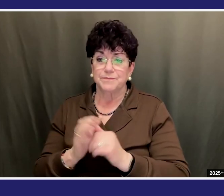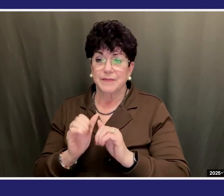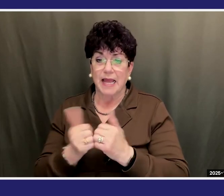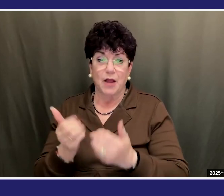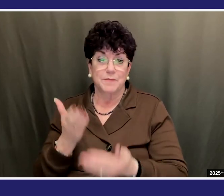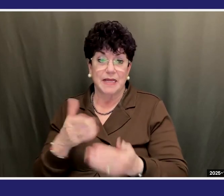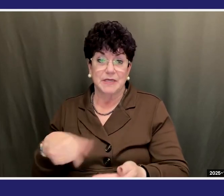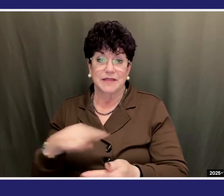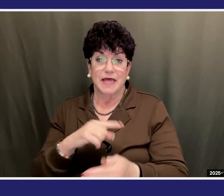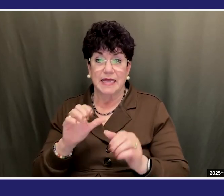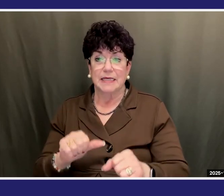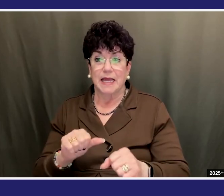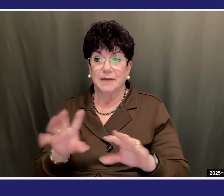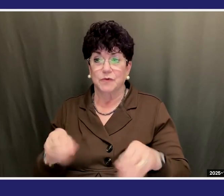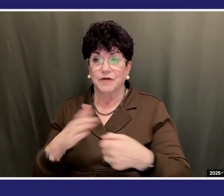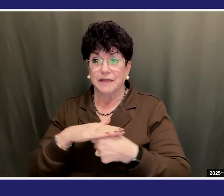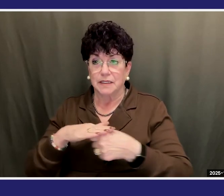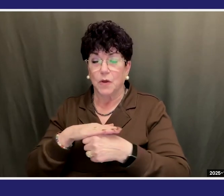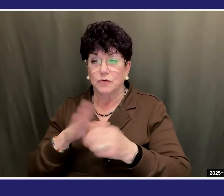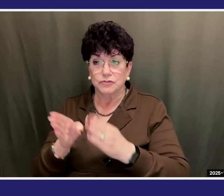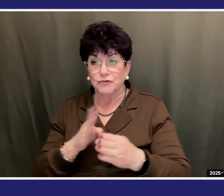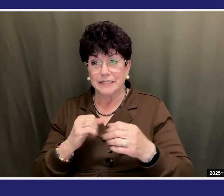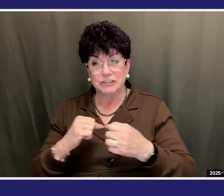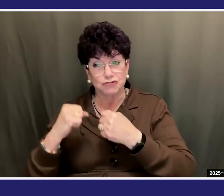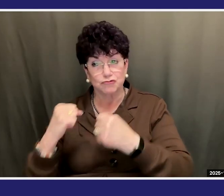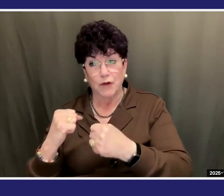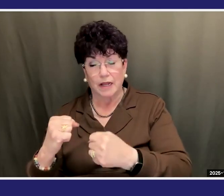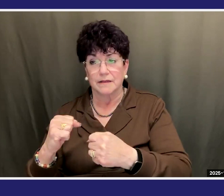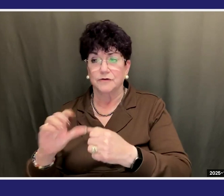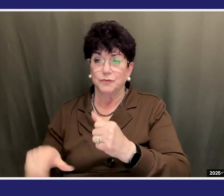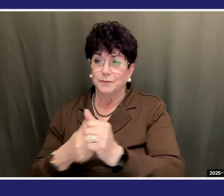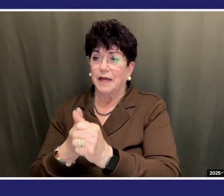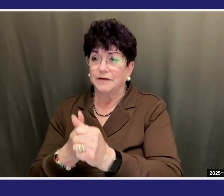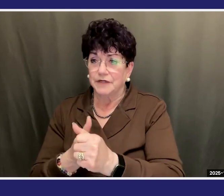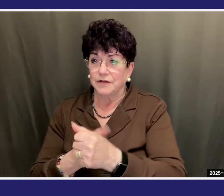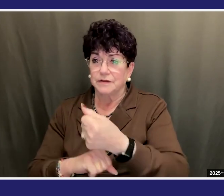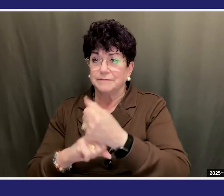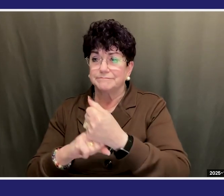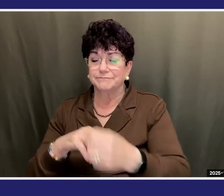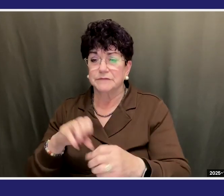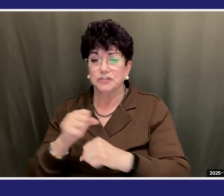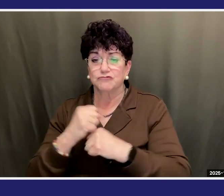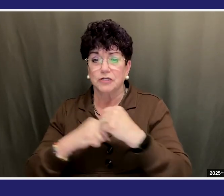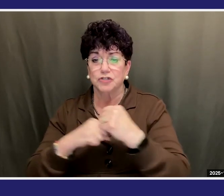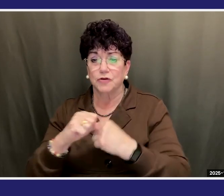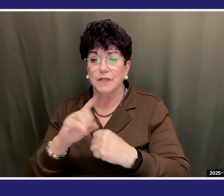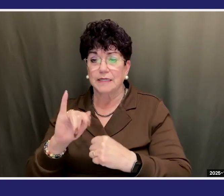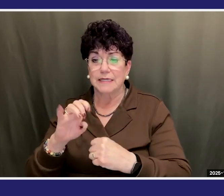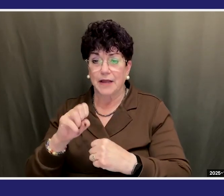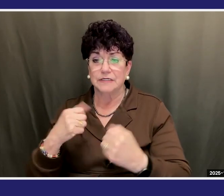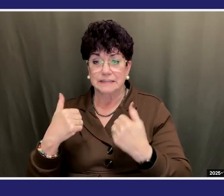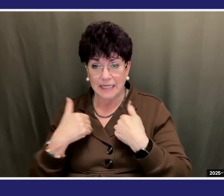might strengthen the local strategy to backfill the infrastructure that counties have built up over the last 20 years